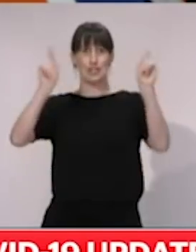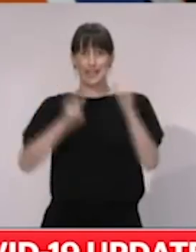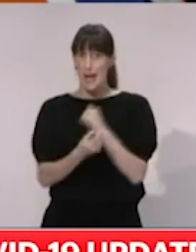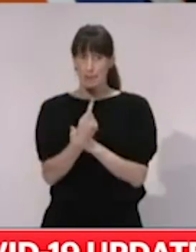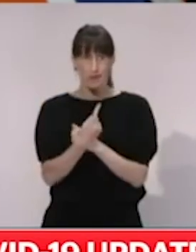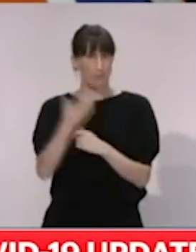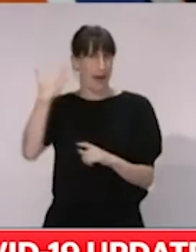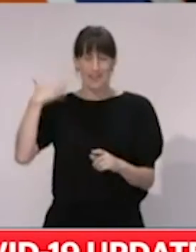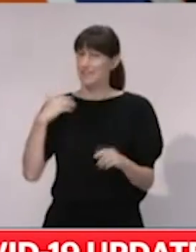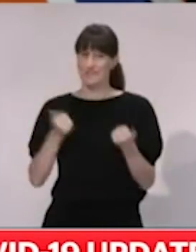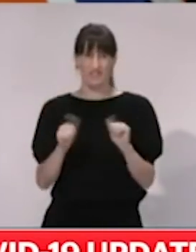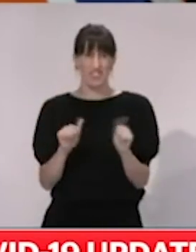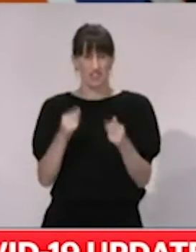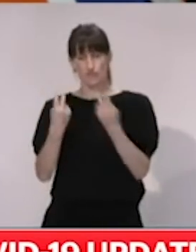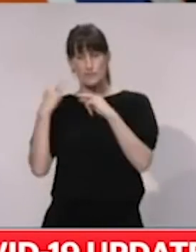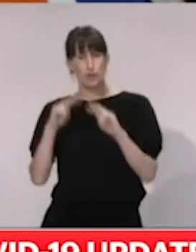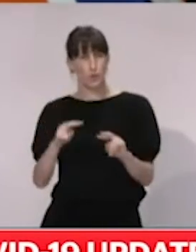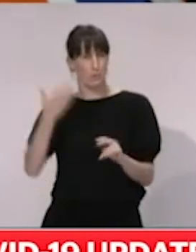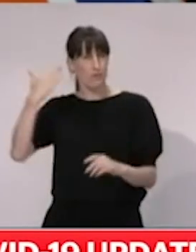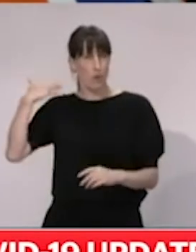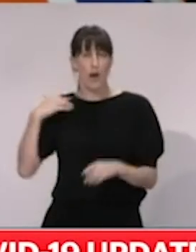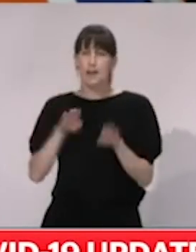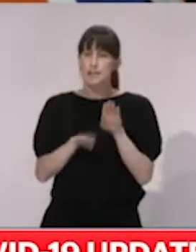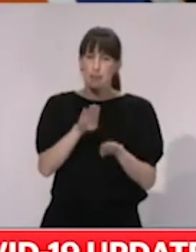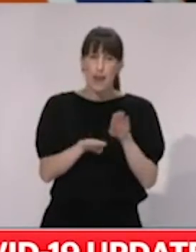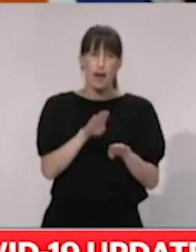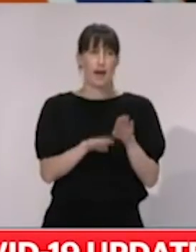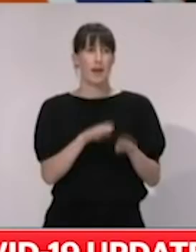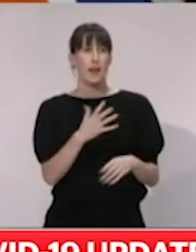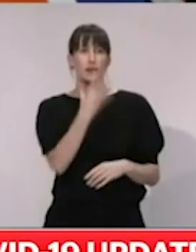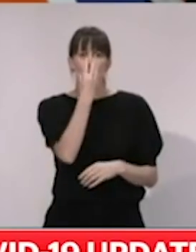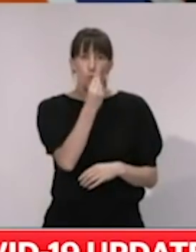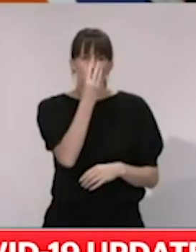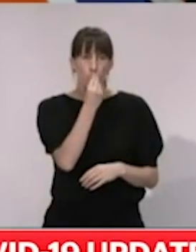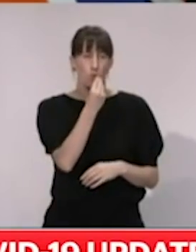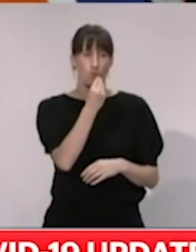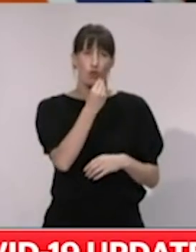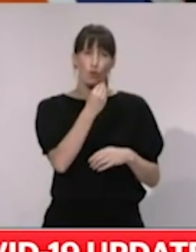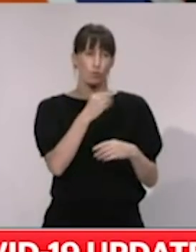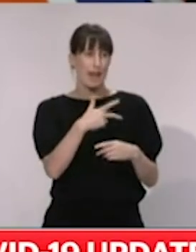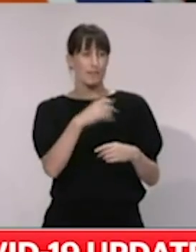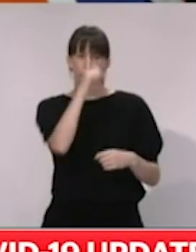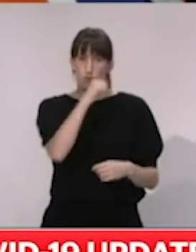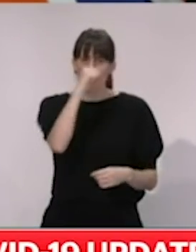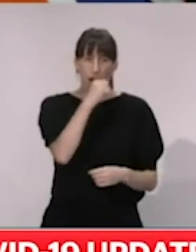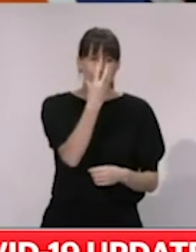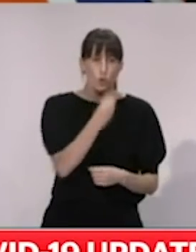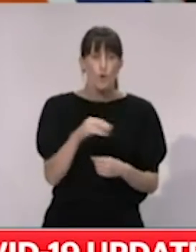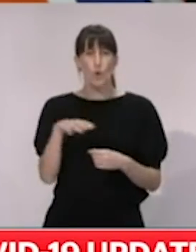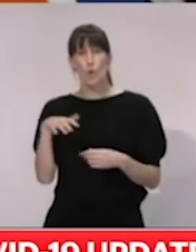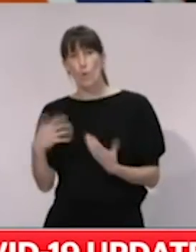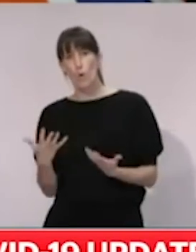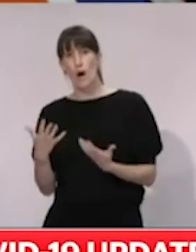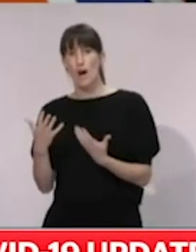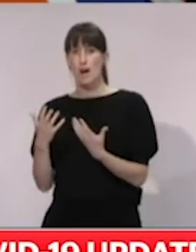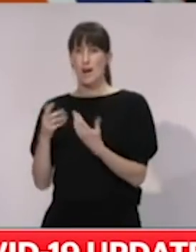happened with Ebola, and it happened after the swine flu pandemic, H1N1, in 2009. The findings of the